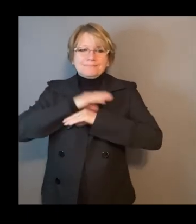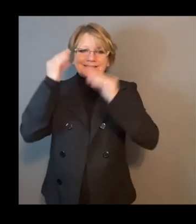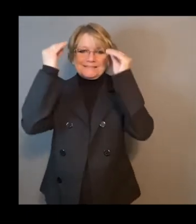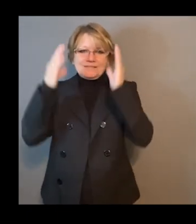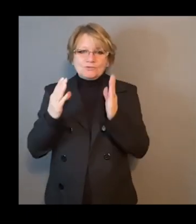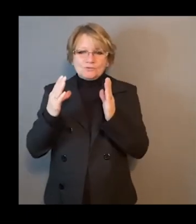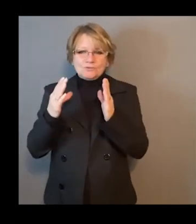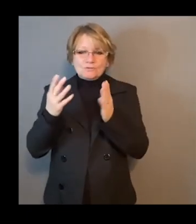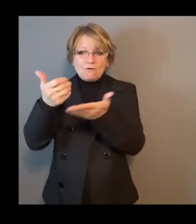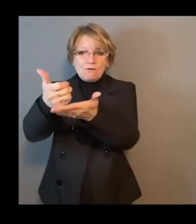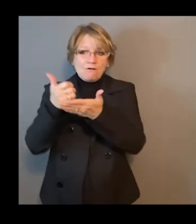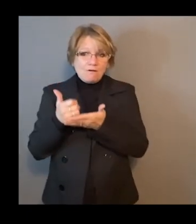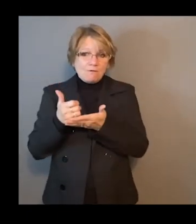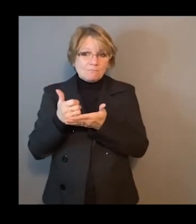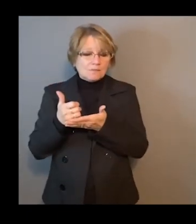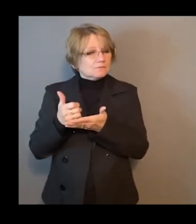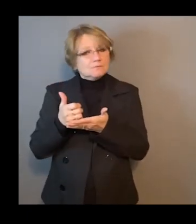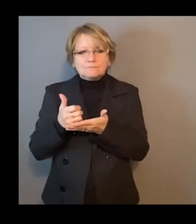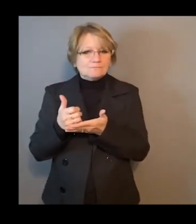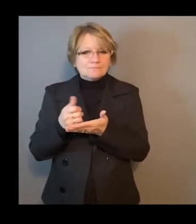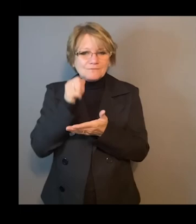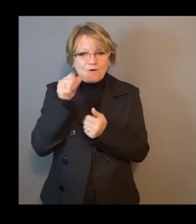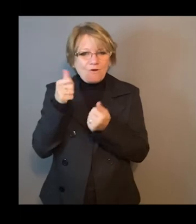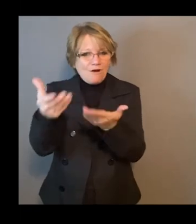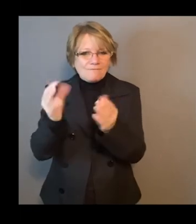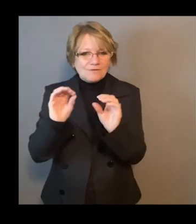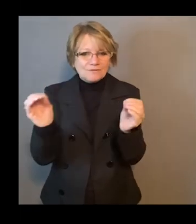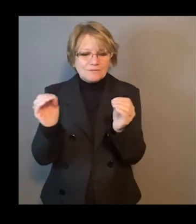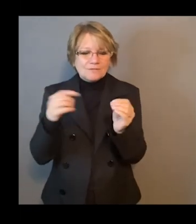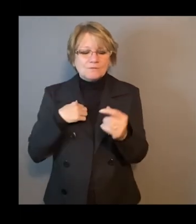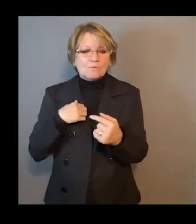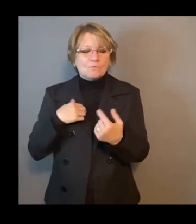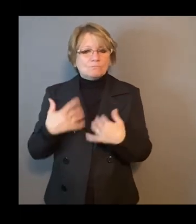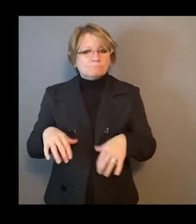there was no help offered. So I was struggling a lot, and